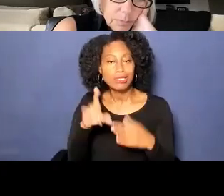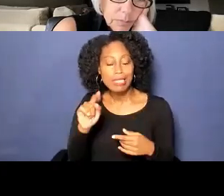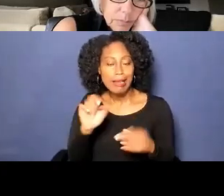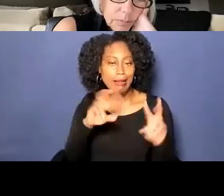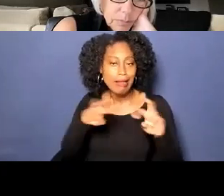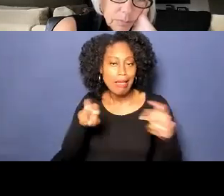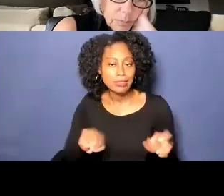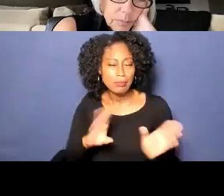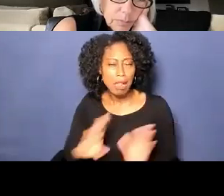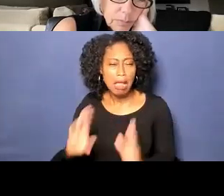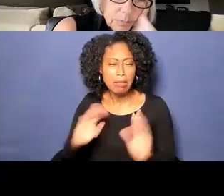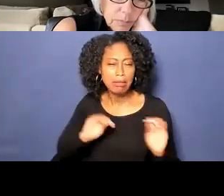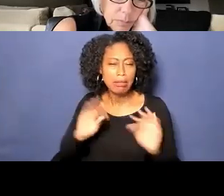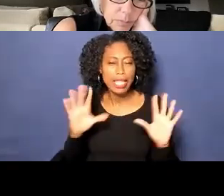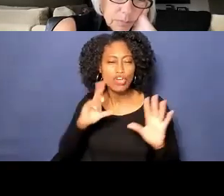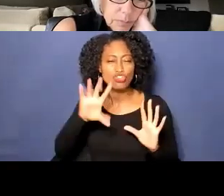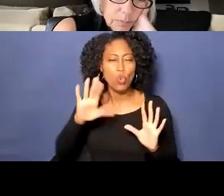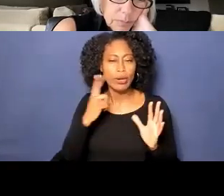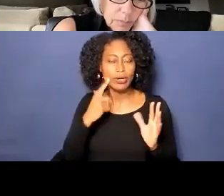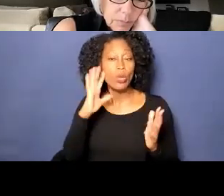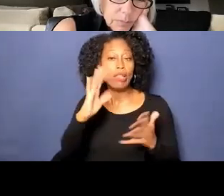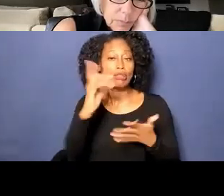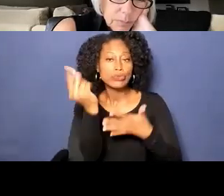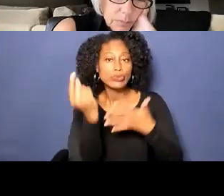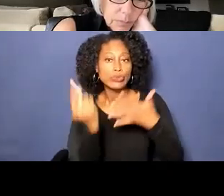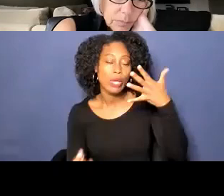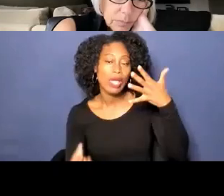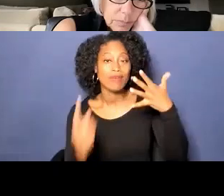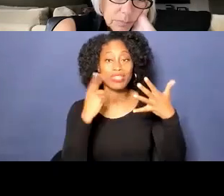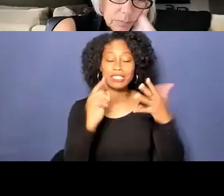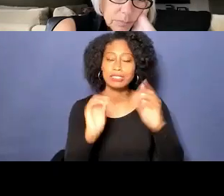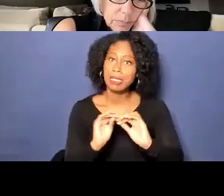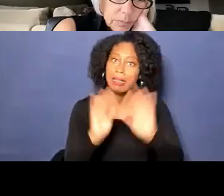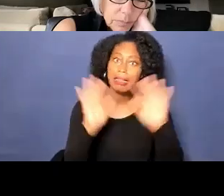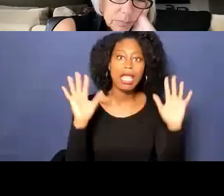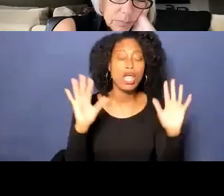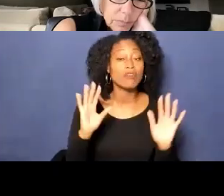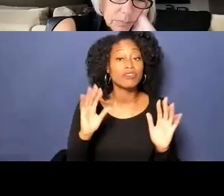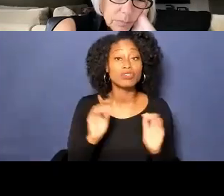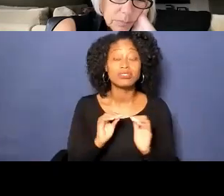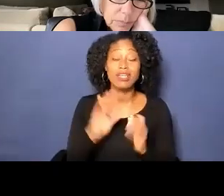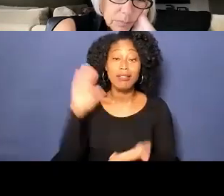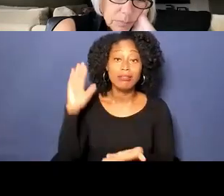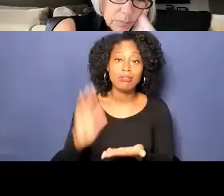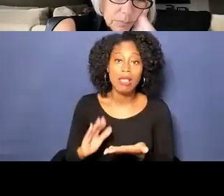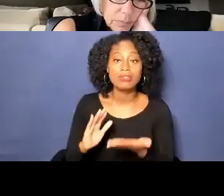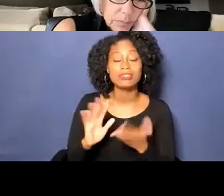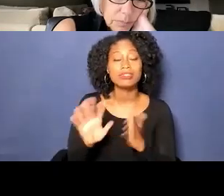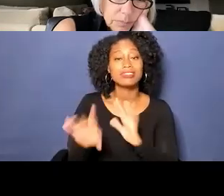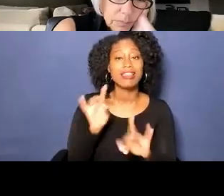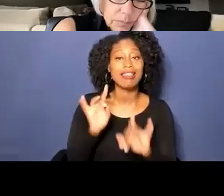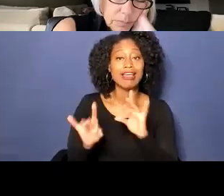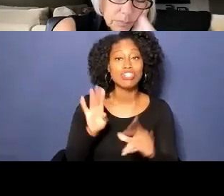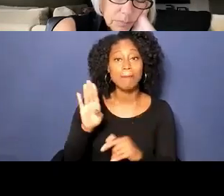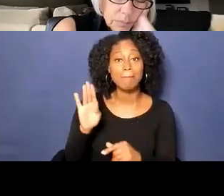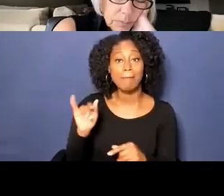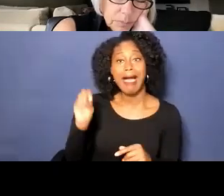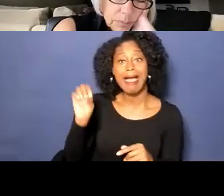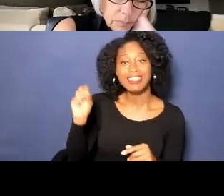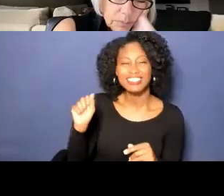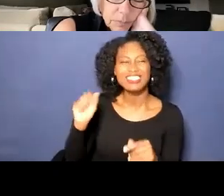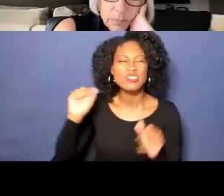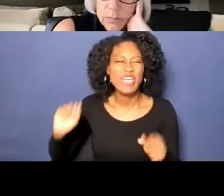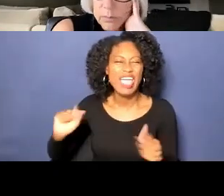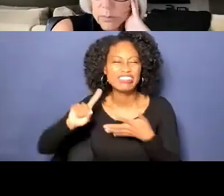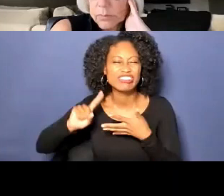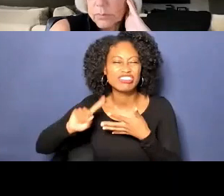laid out. Issues again of selection bias, that's there, that you can actually check those things off. And now I always think the